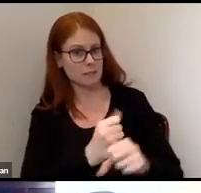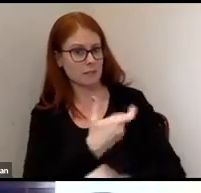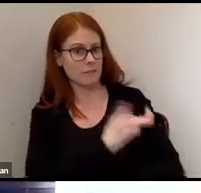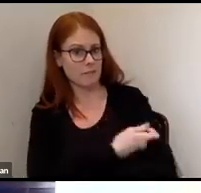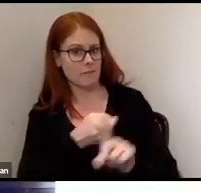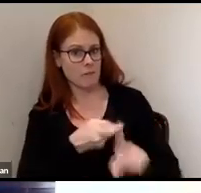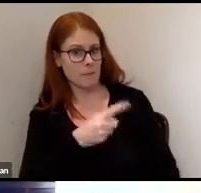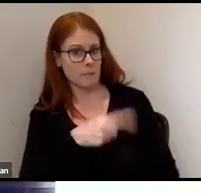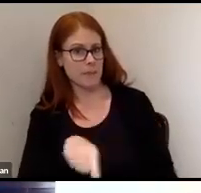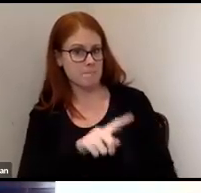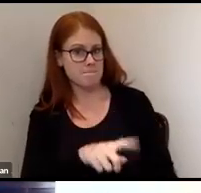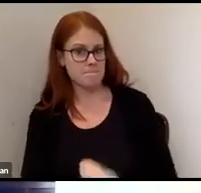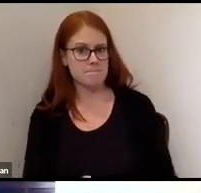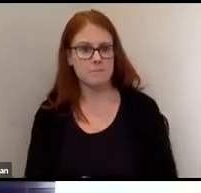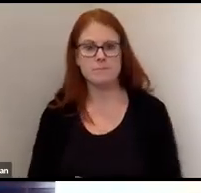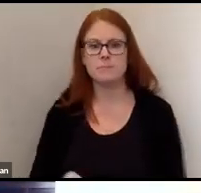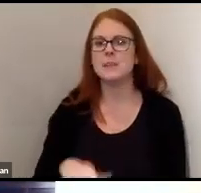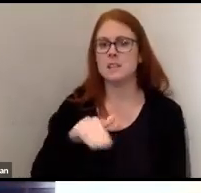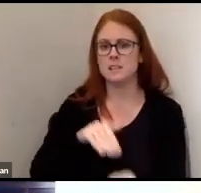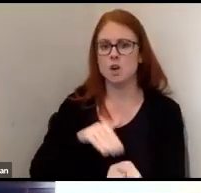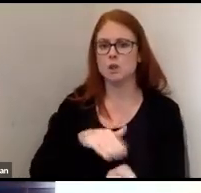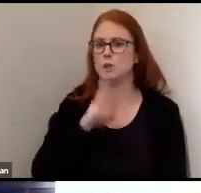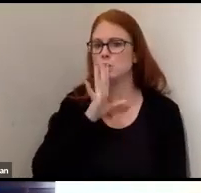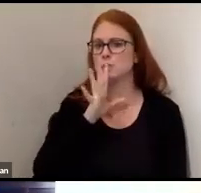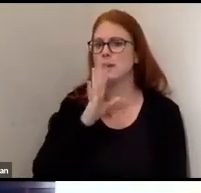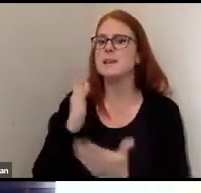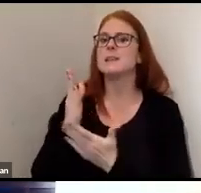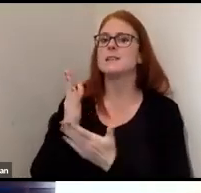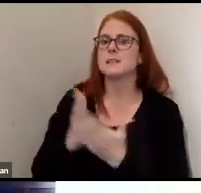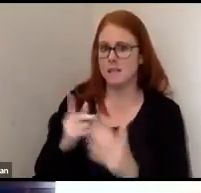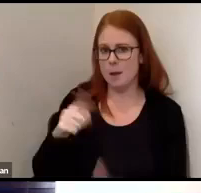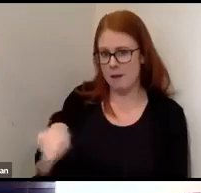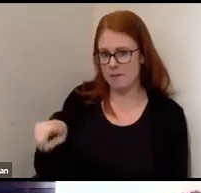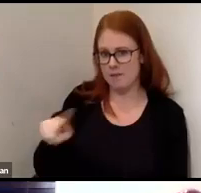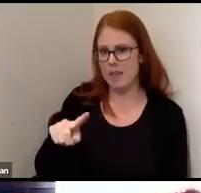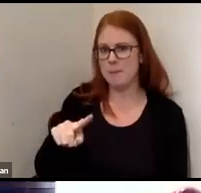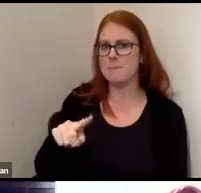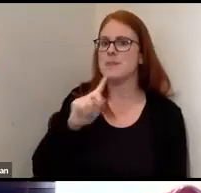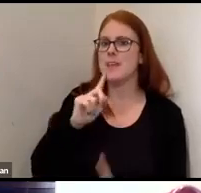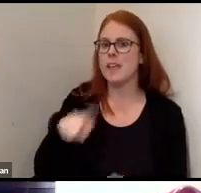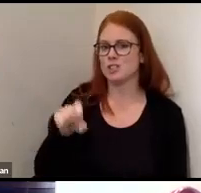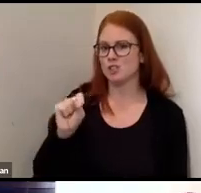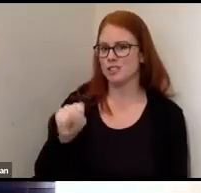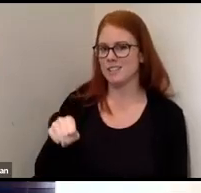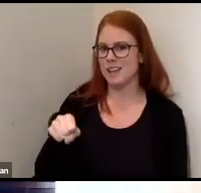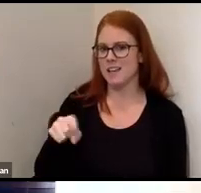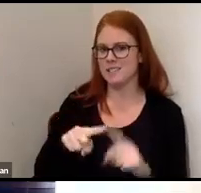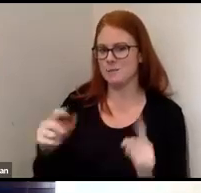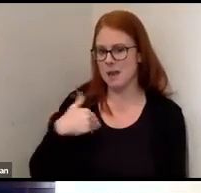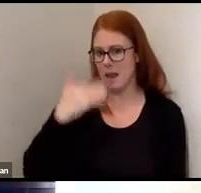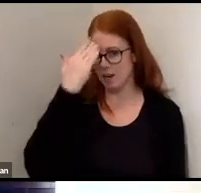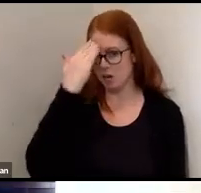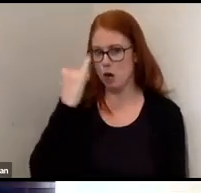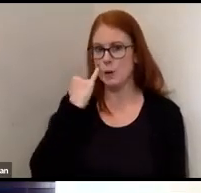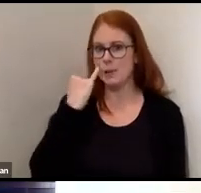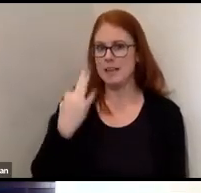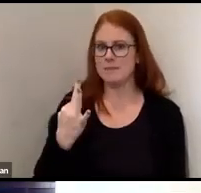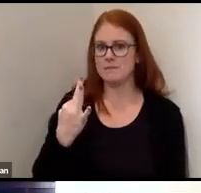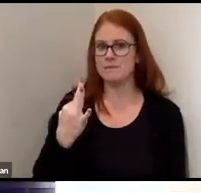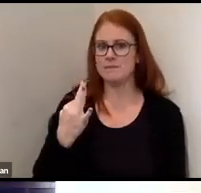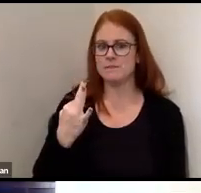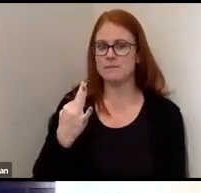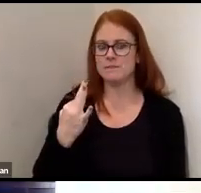healthcare system? I think some of them, the answer is still yes, but I know that a few of them are